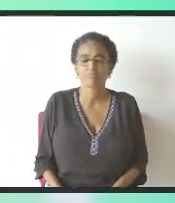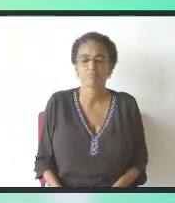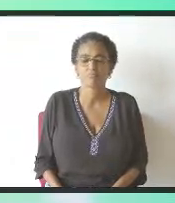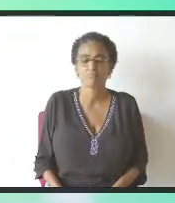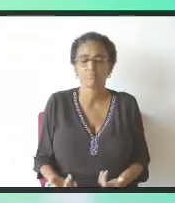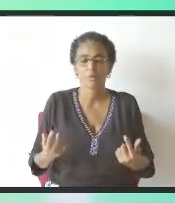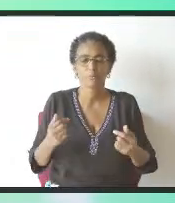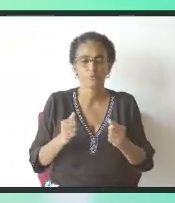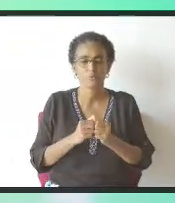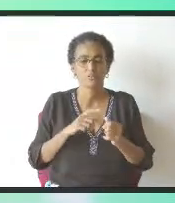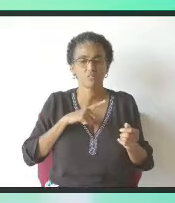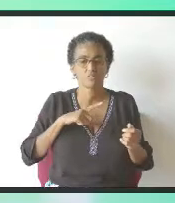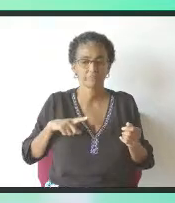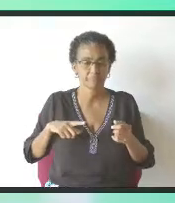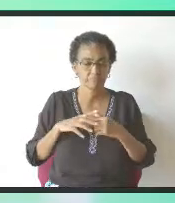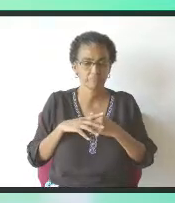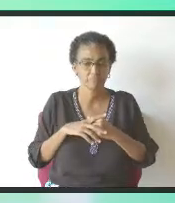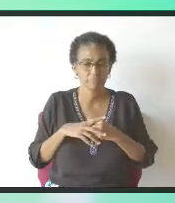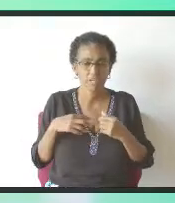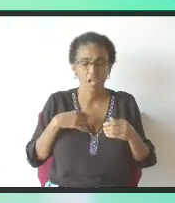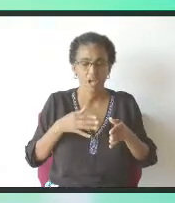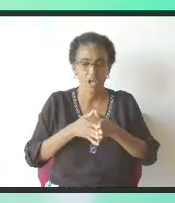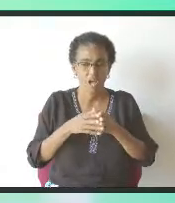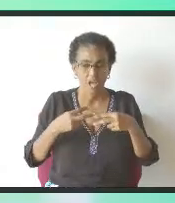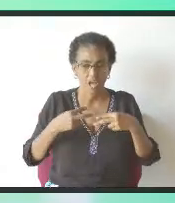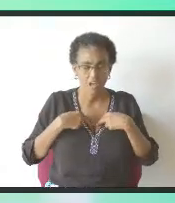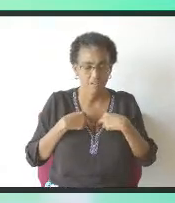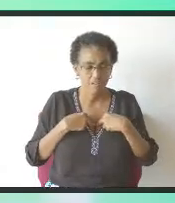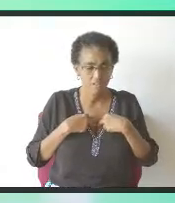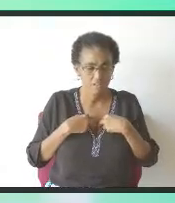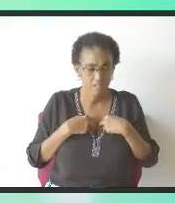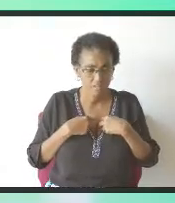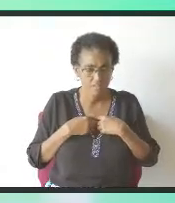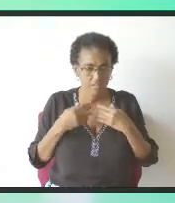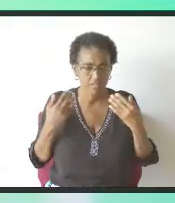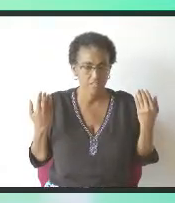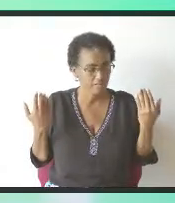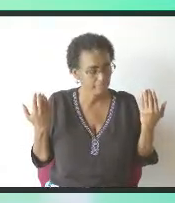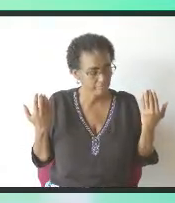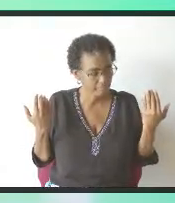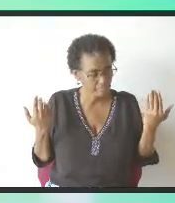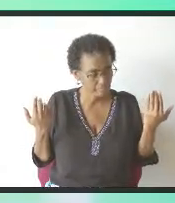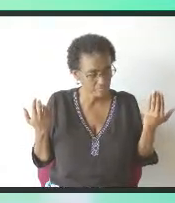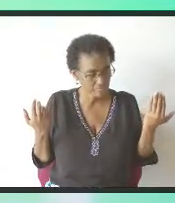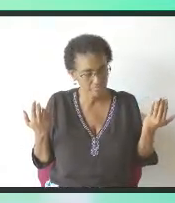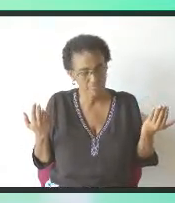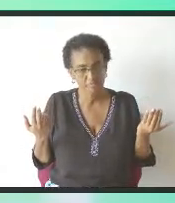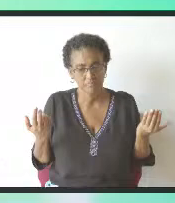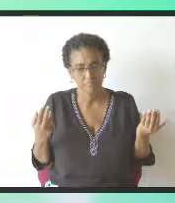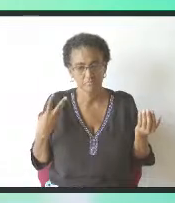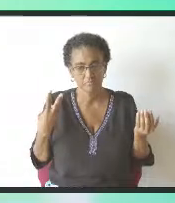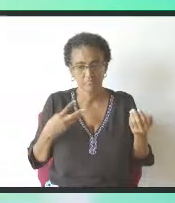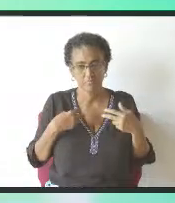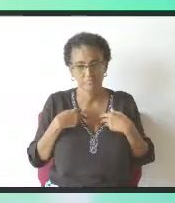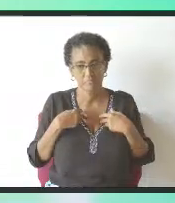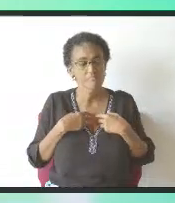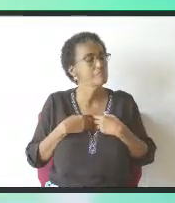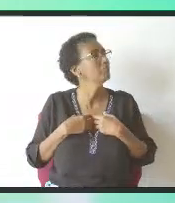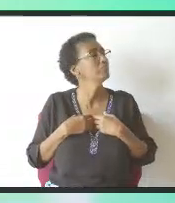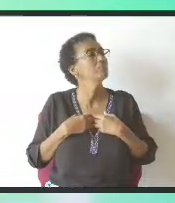Lord. And it adds, blessed are those who have their quiver full.